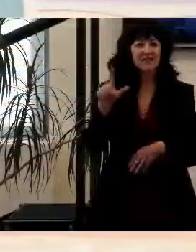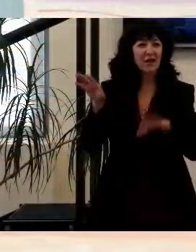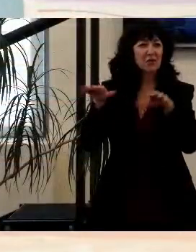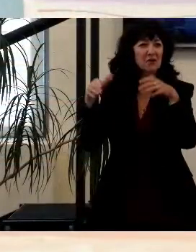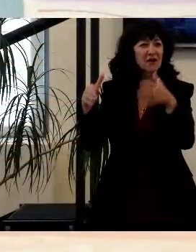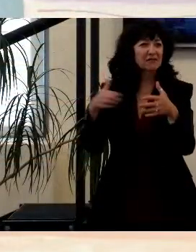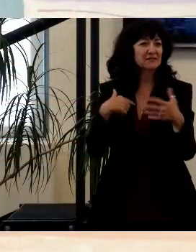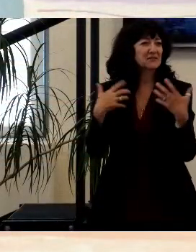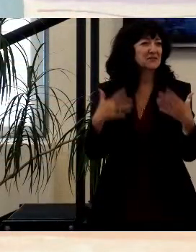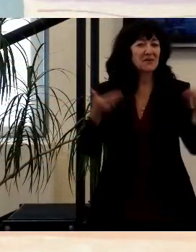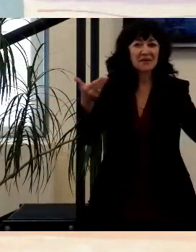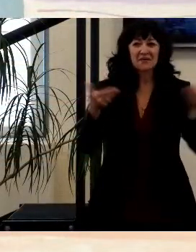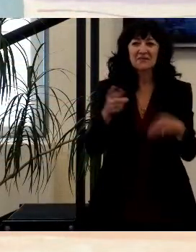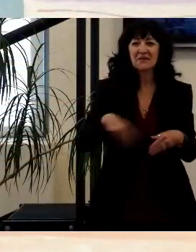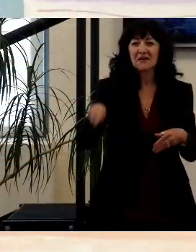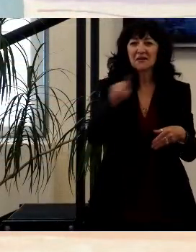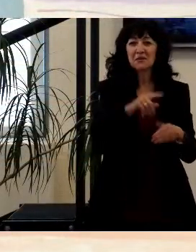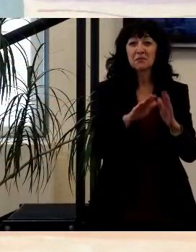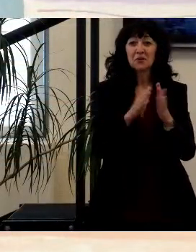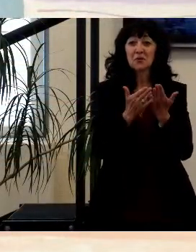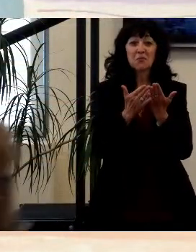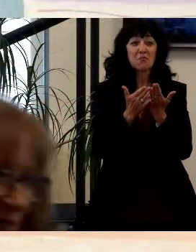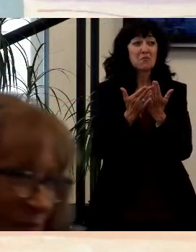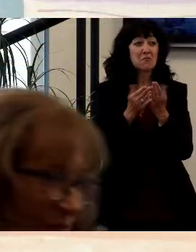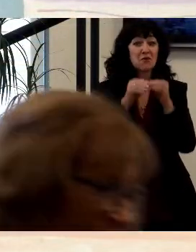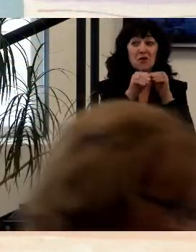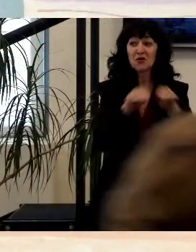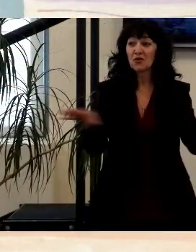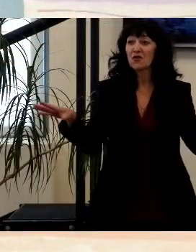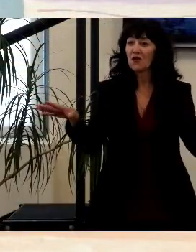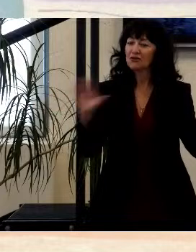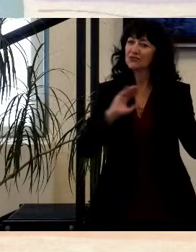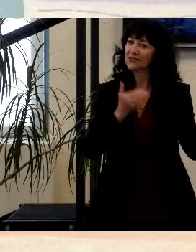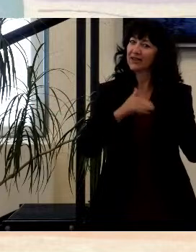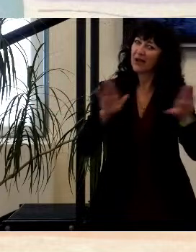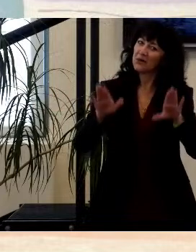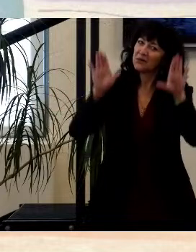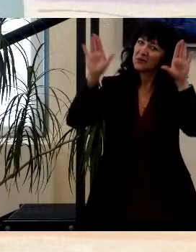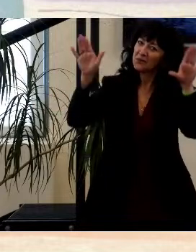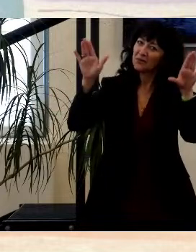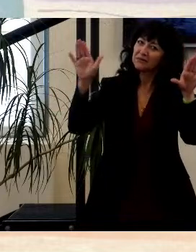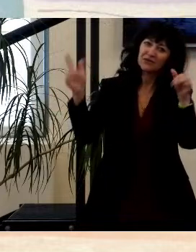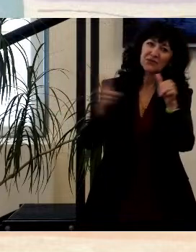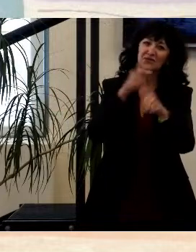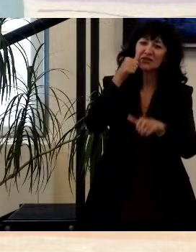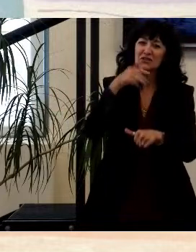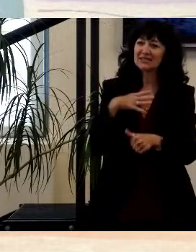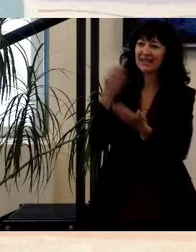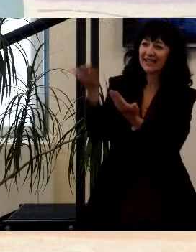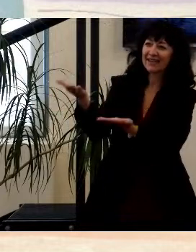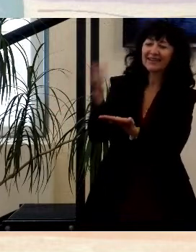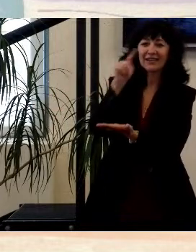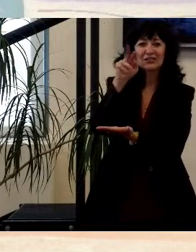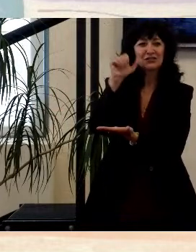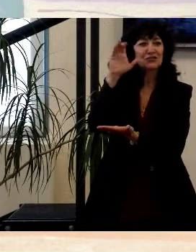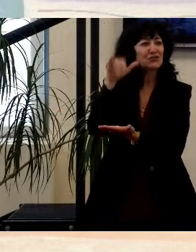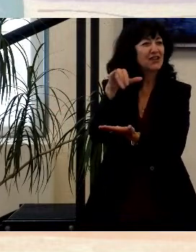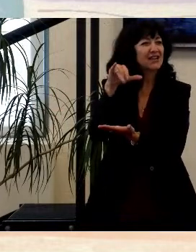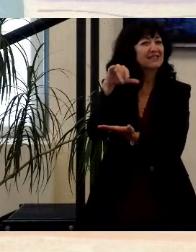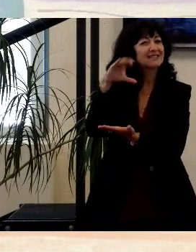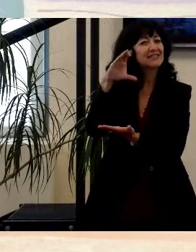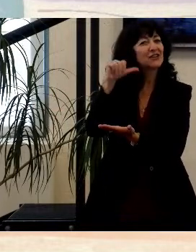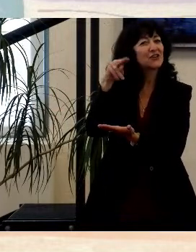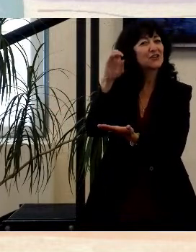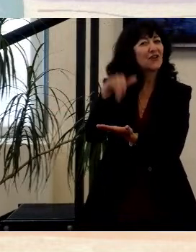Book launching of our dear and wonderful First Lady, Tracey Carney. We've had